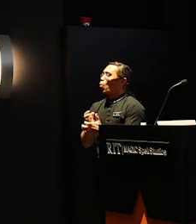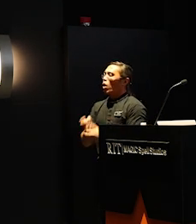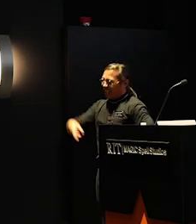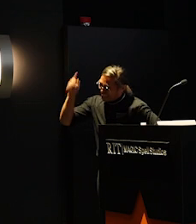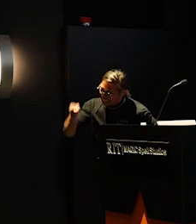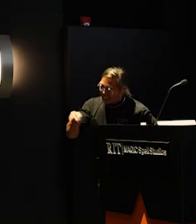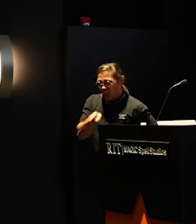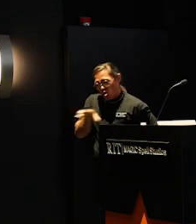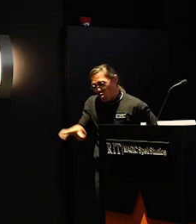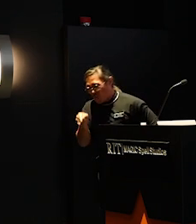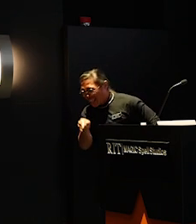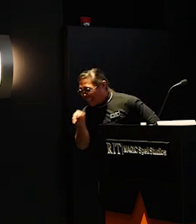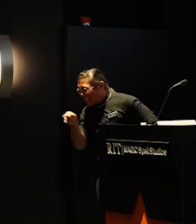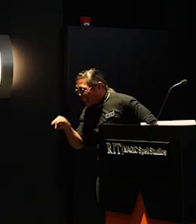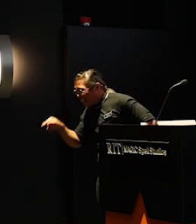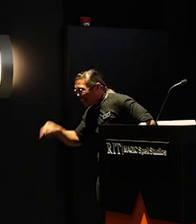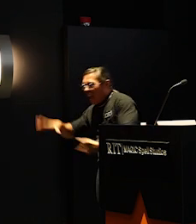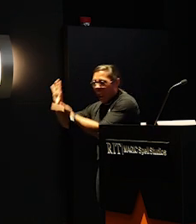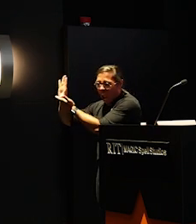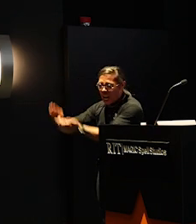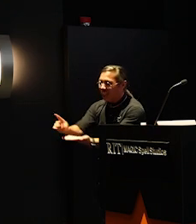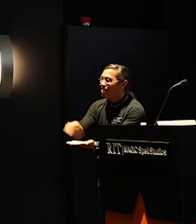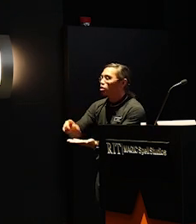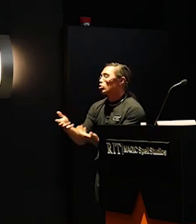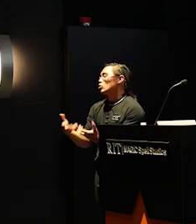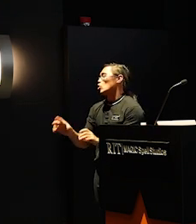restaurant, and this is so simple, but I think of this as a designer.